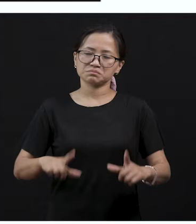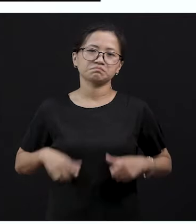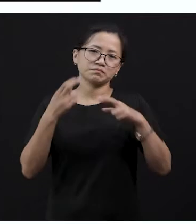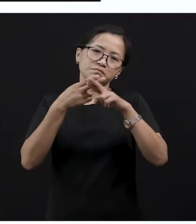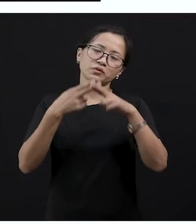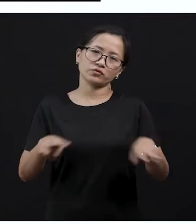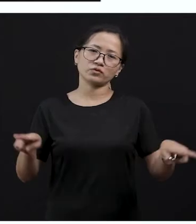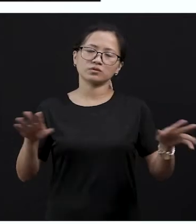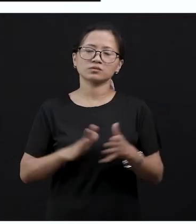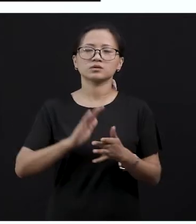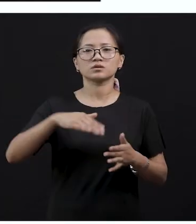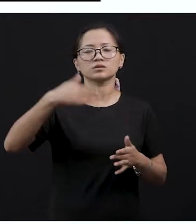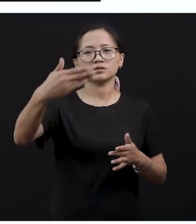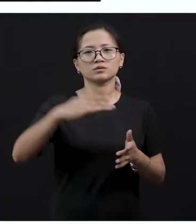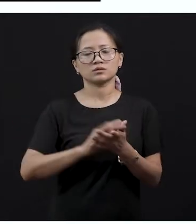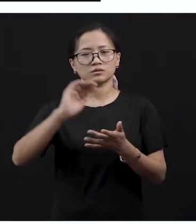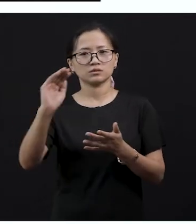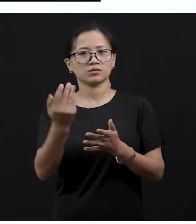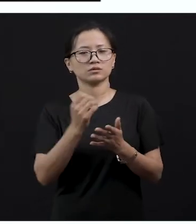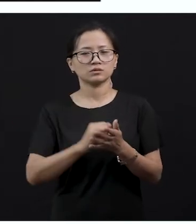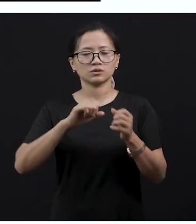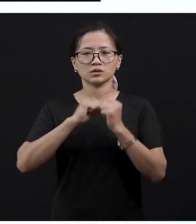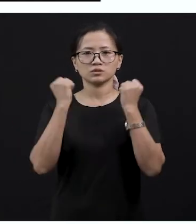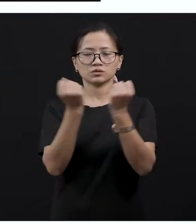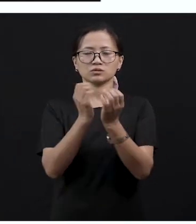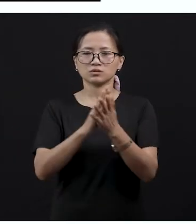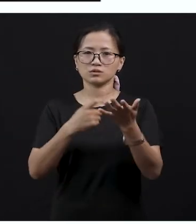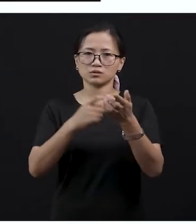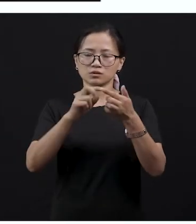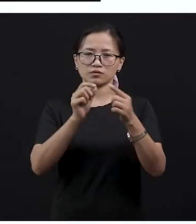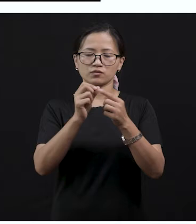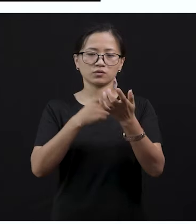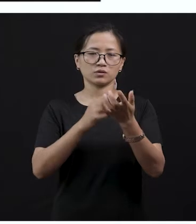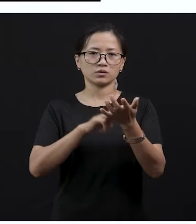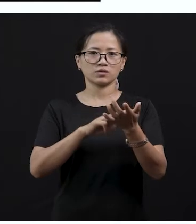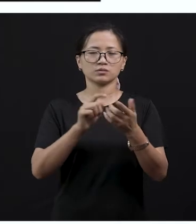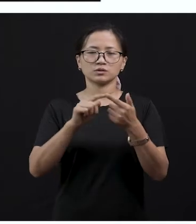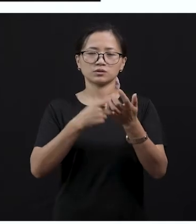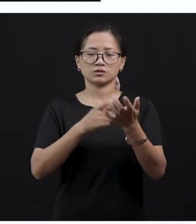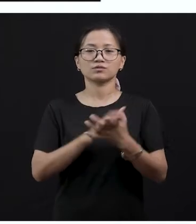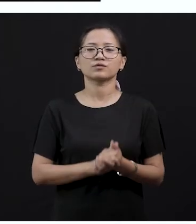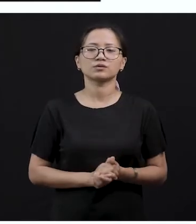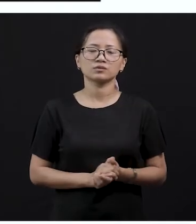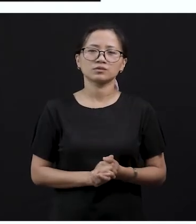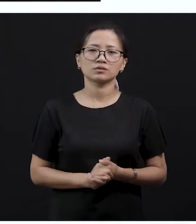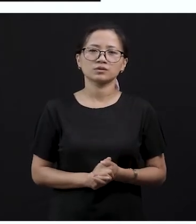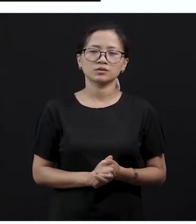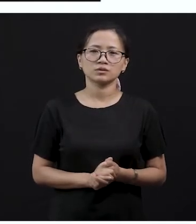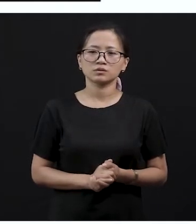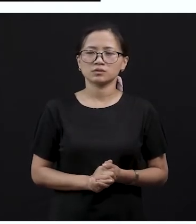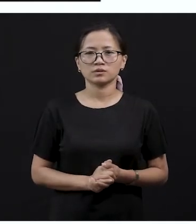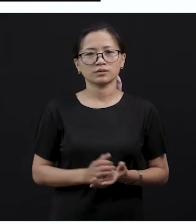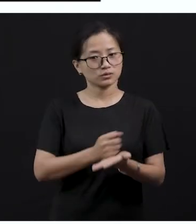they later on, some of the social reformers, which is not included in your chapter, but some of the social